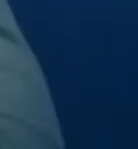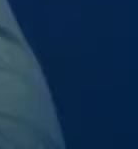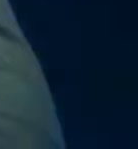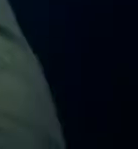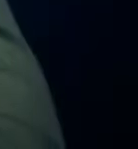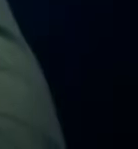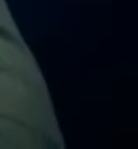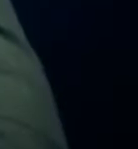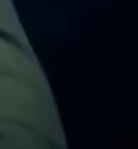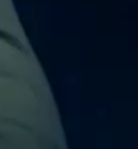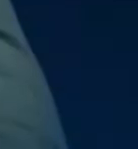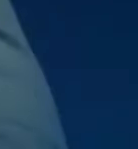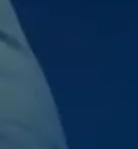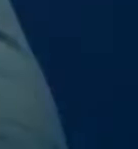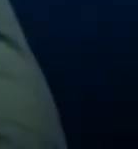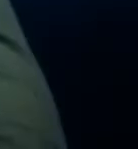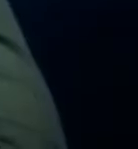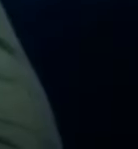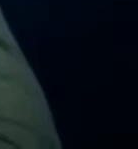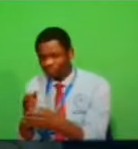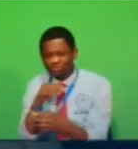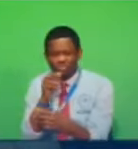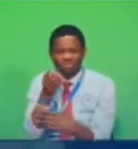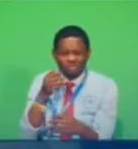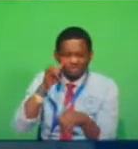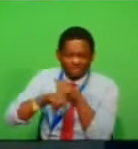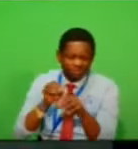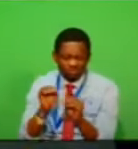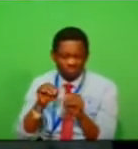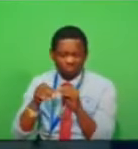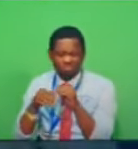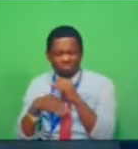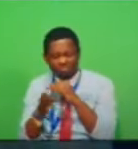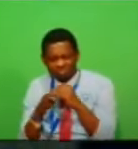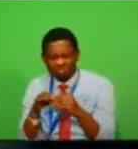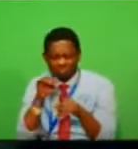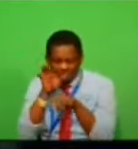and she doesn't get you, she's sure that as for you, you are safe. That is how we manage this thing.